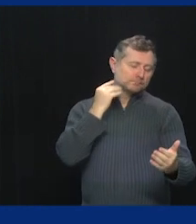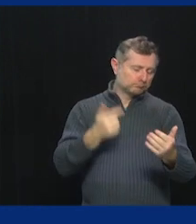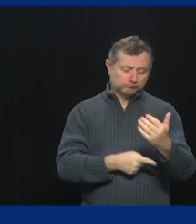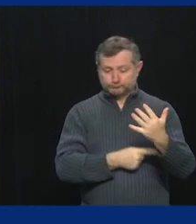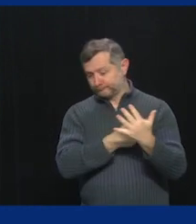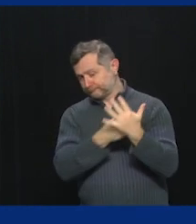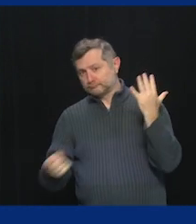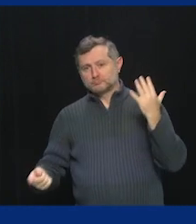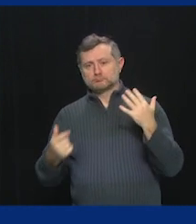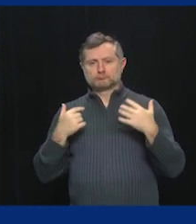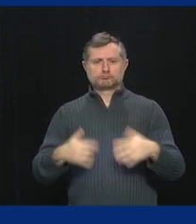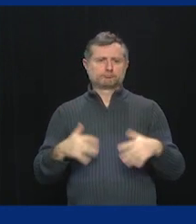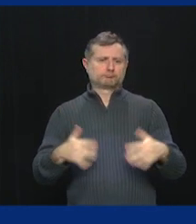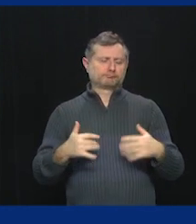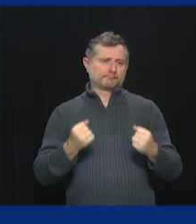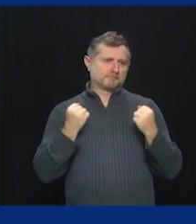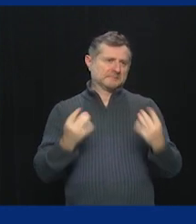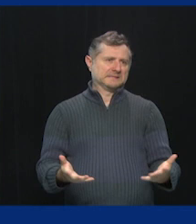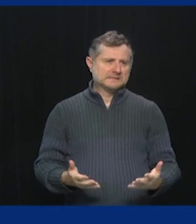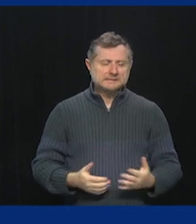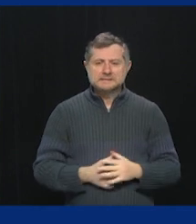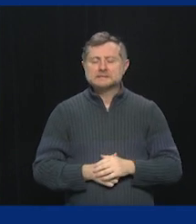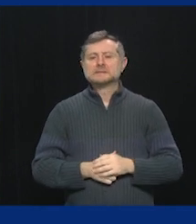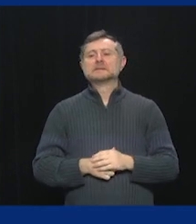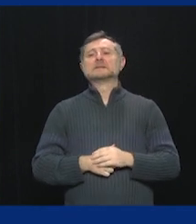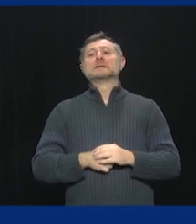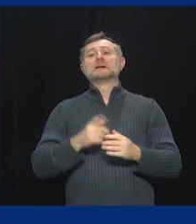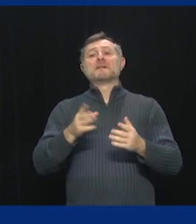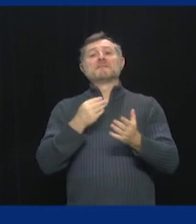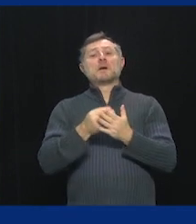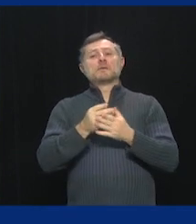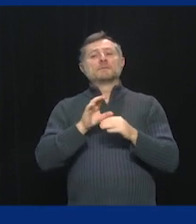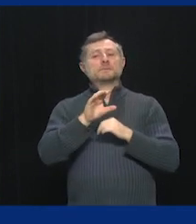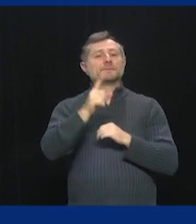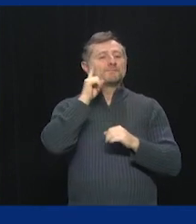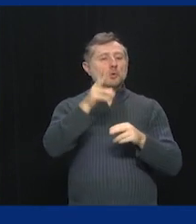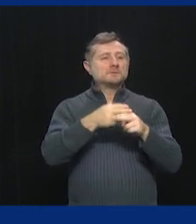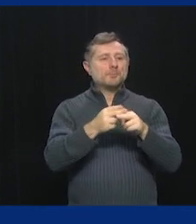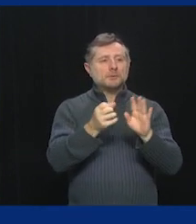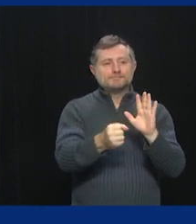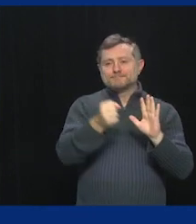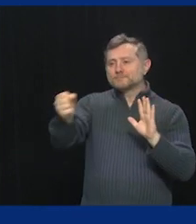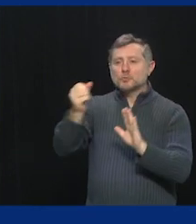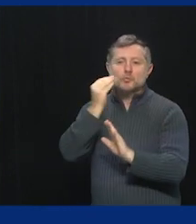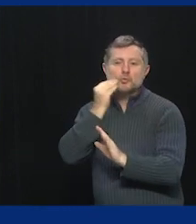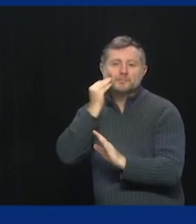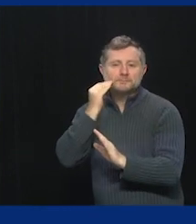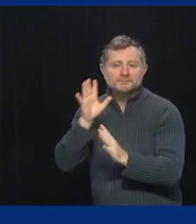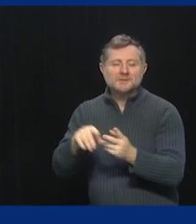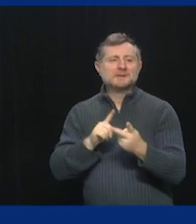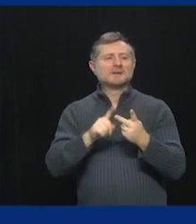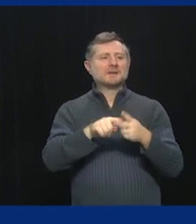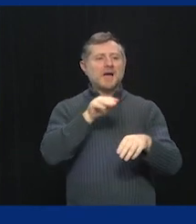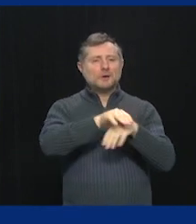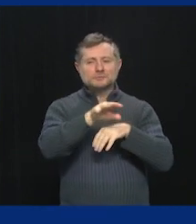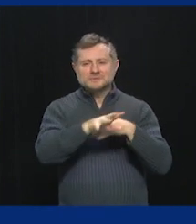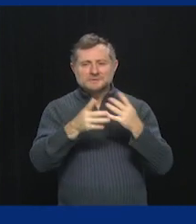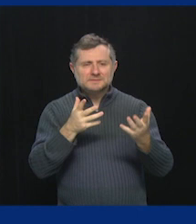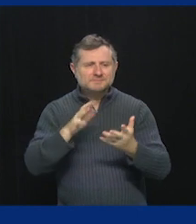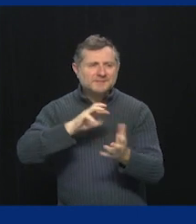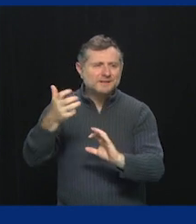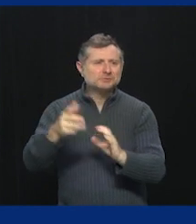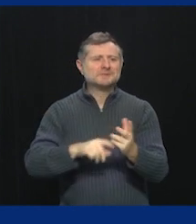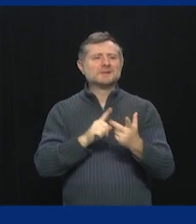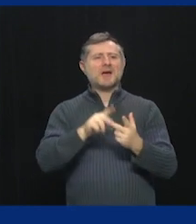ahead of them that we're going to deal with. It gives funds for temporary housing assistance, crisis counseling, unemployment assistance, home repairs,